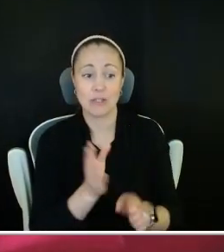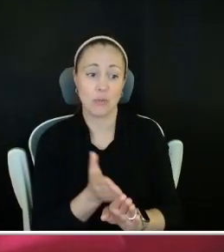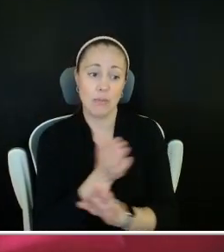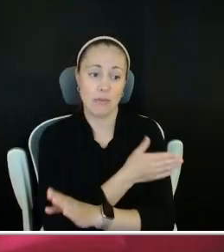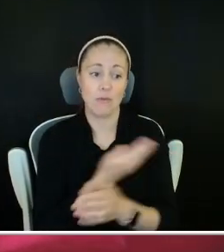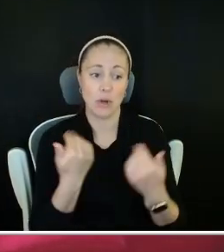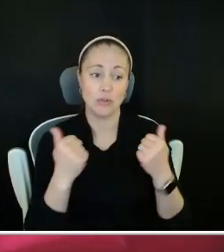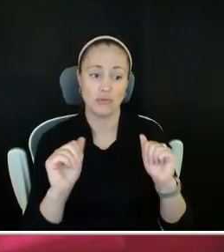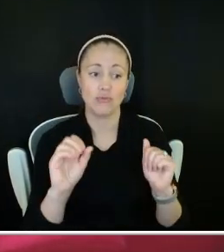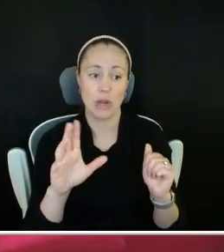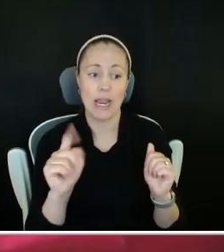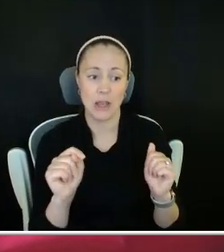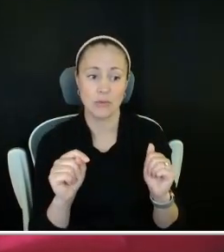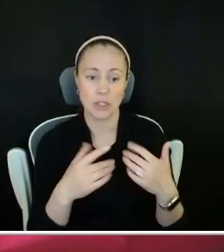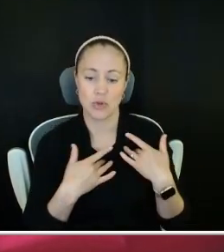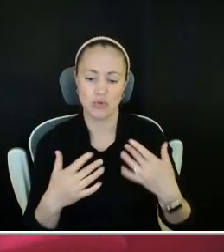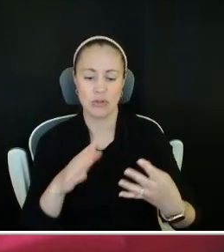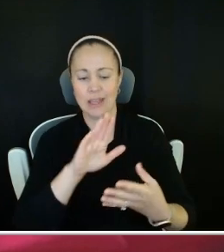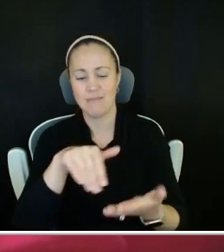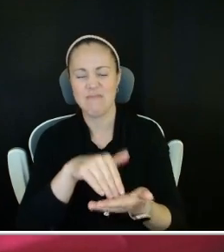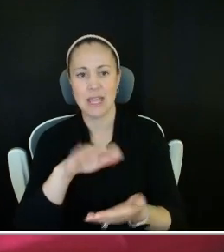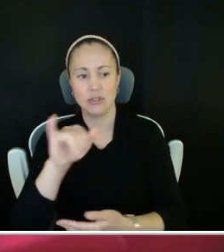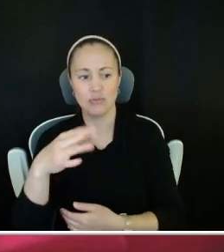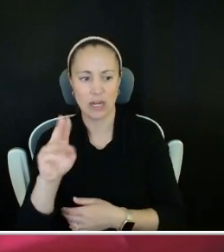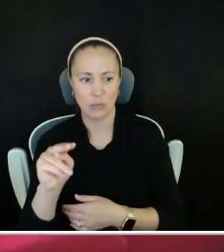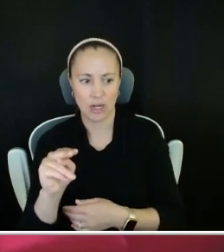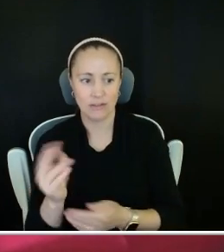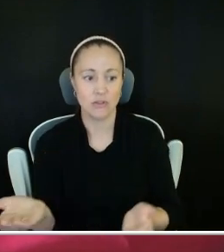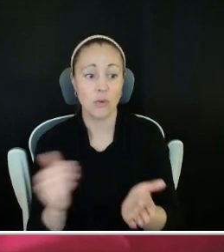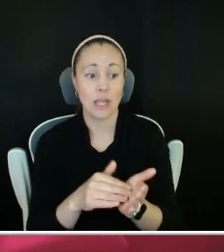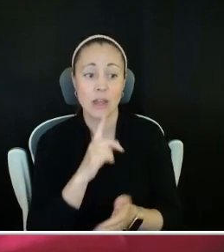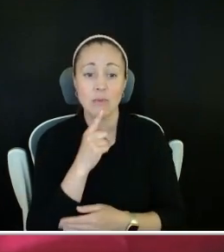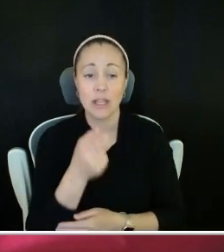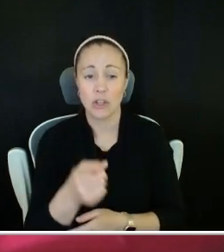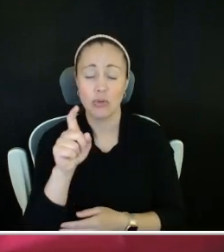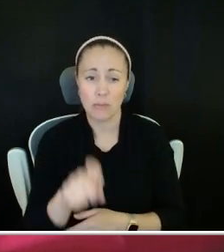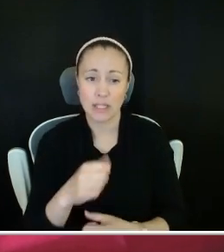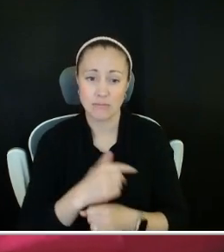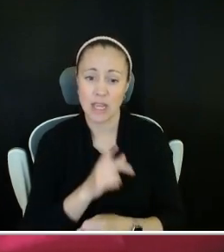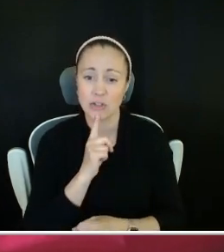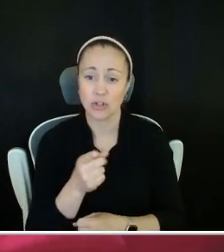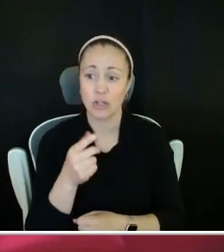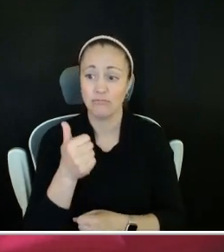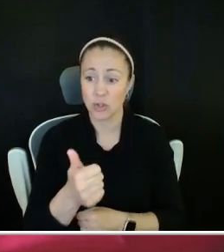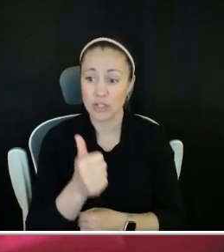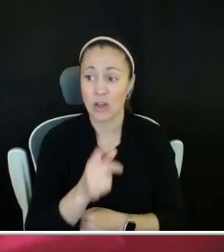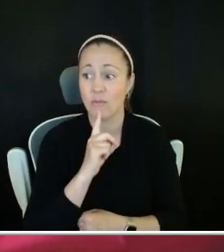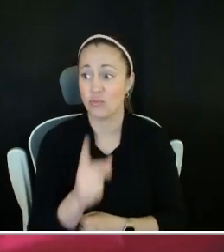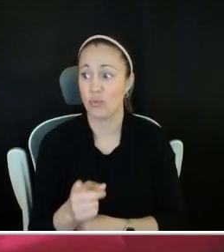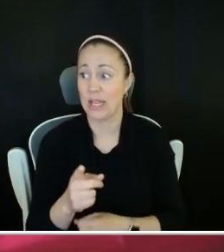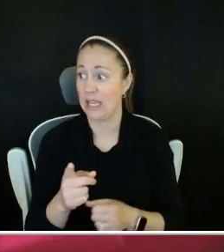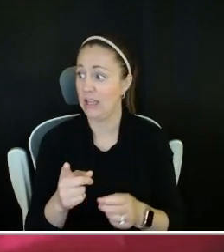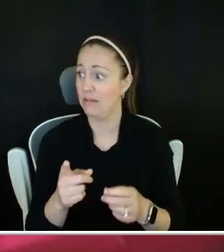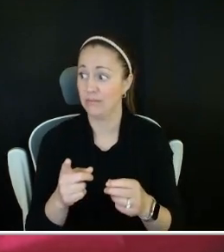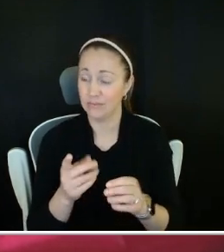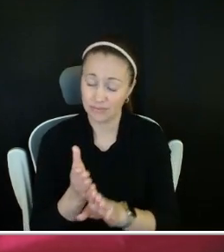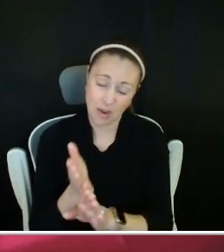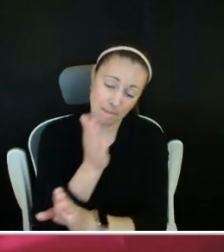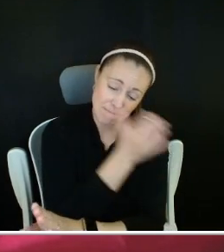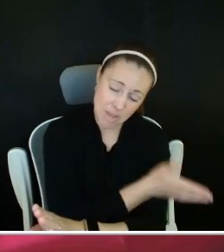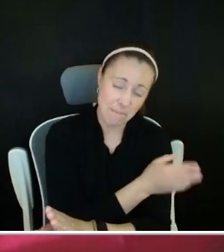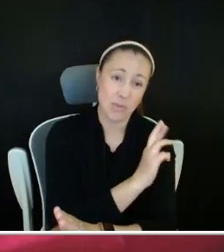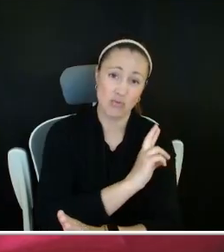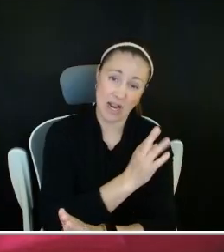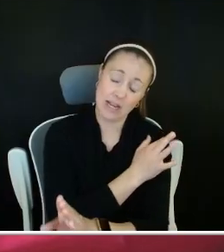is usually in the middle of January. So again, you have to give yourself a long runway to be able to get yourself ready